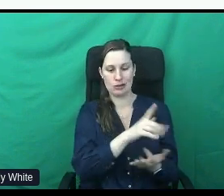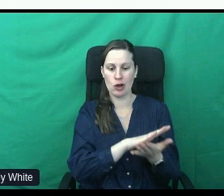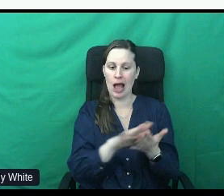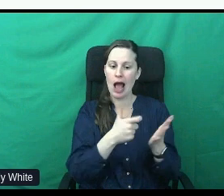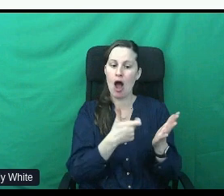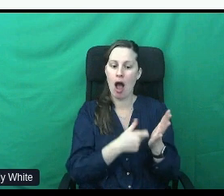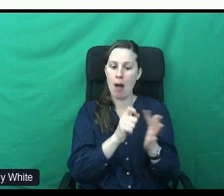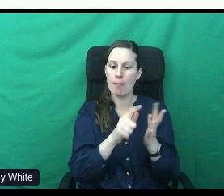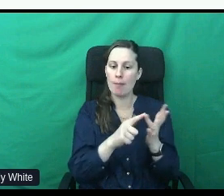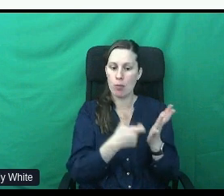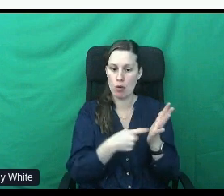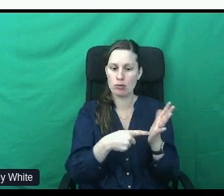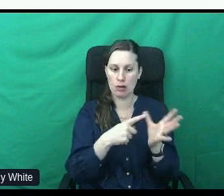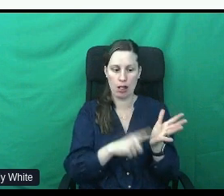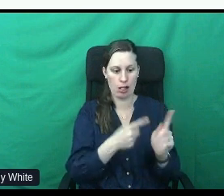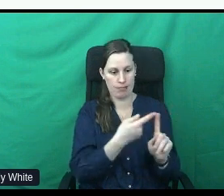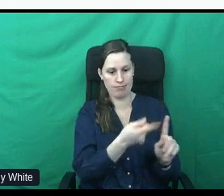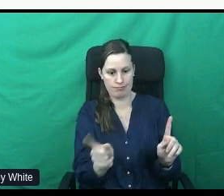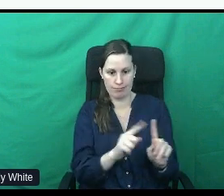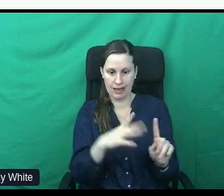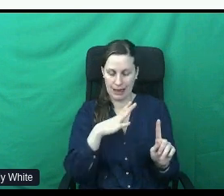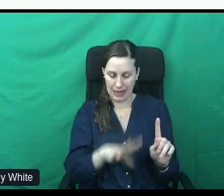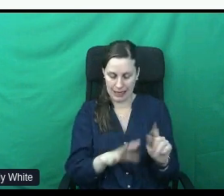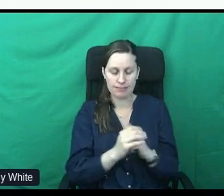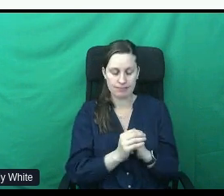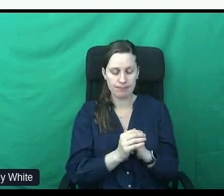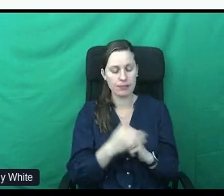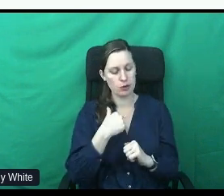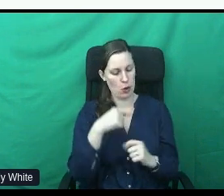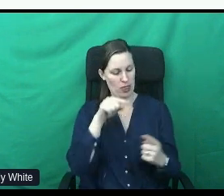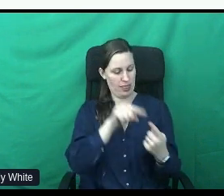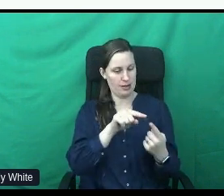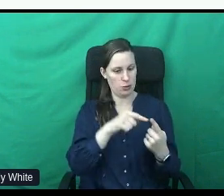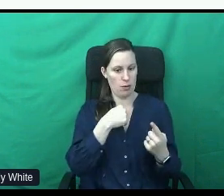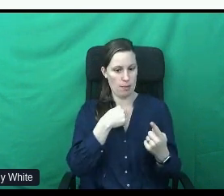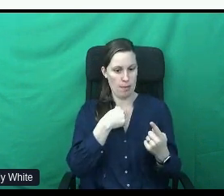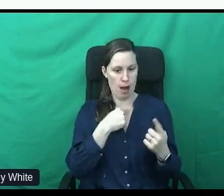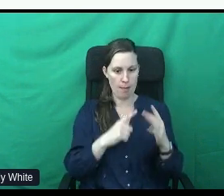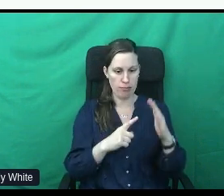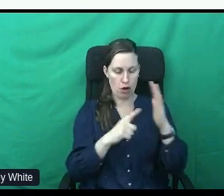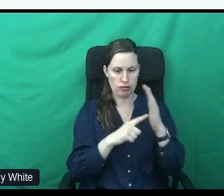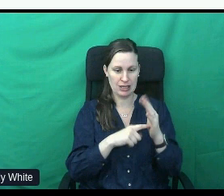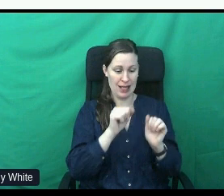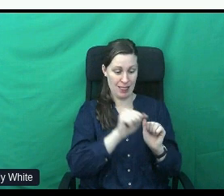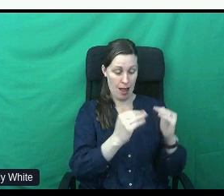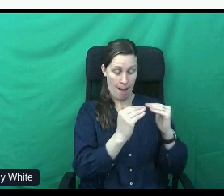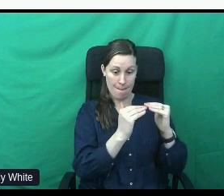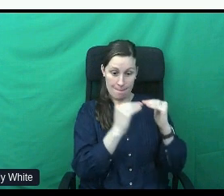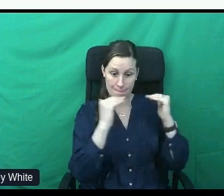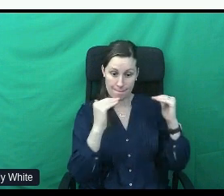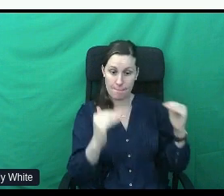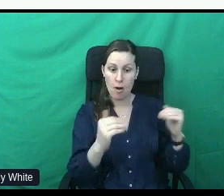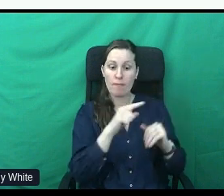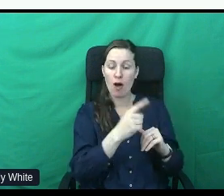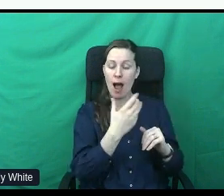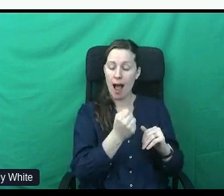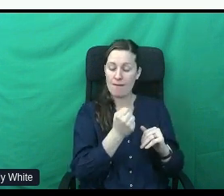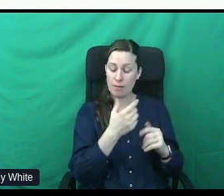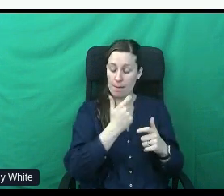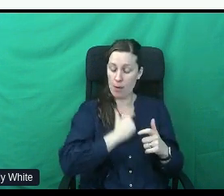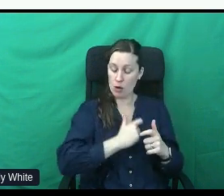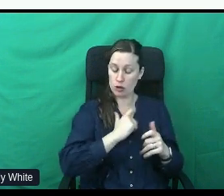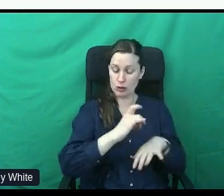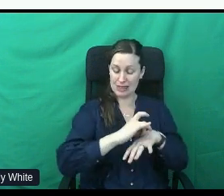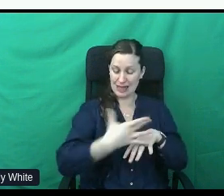at some point in your working week. I made this a personal priority of mine as the platform contained so much personal, sensitive information, and I